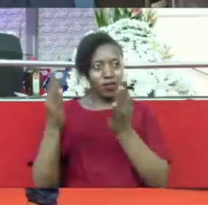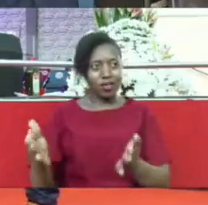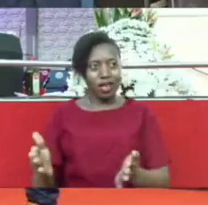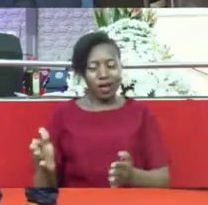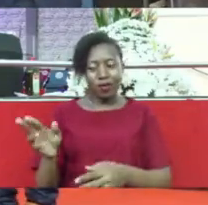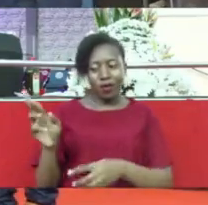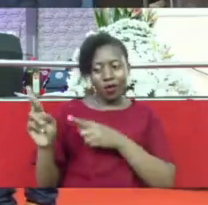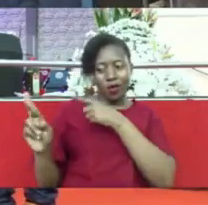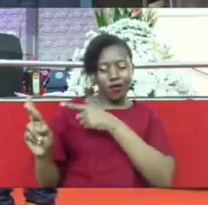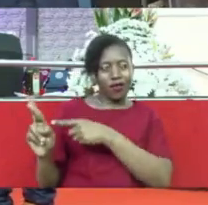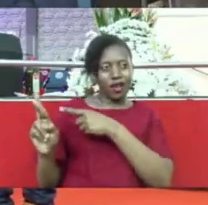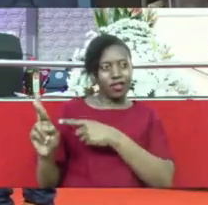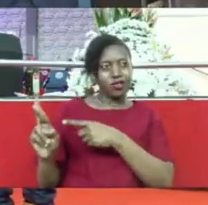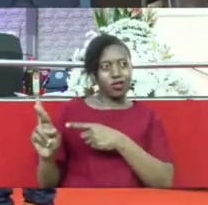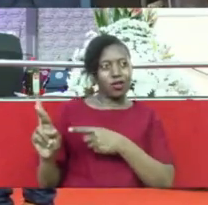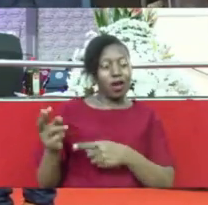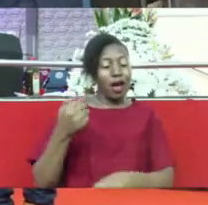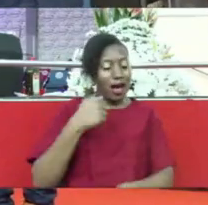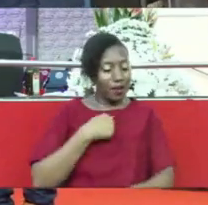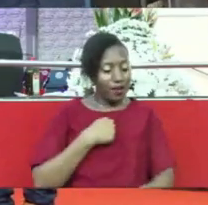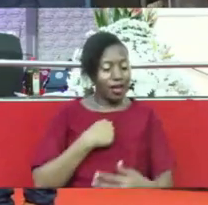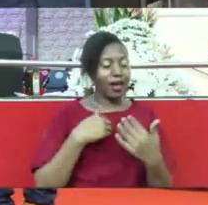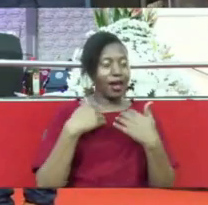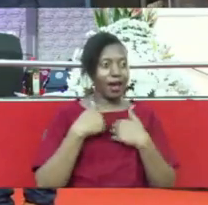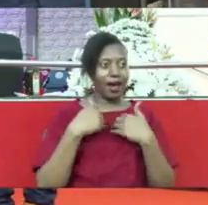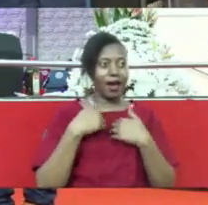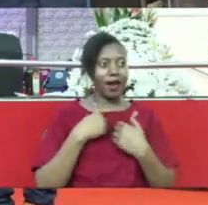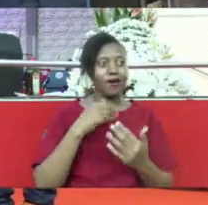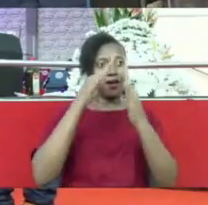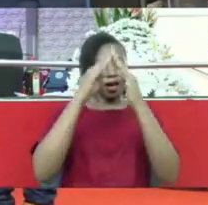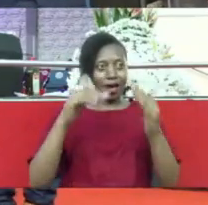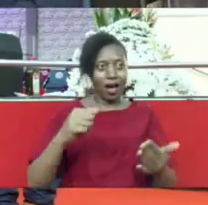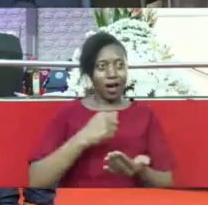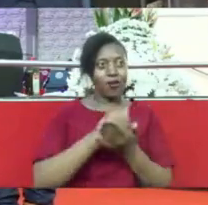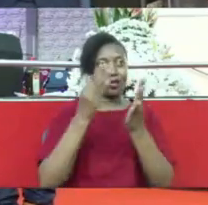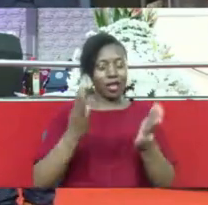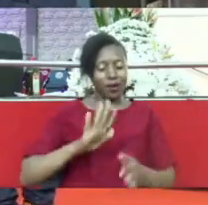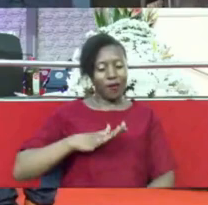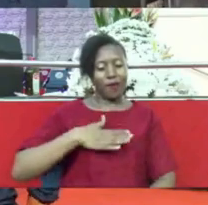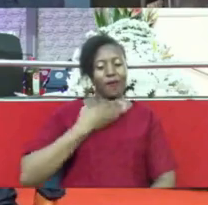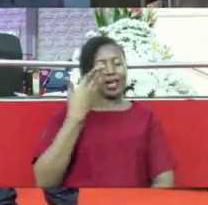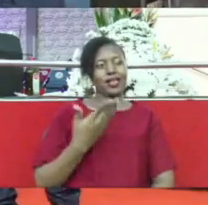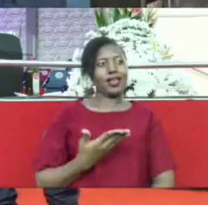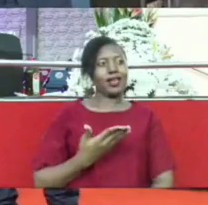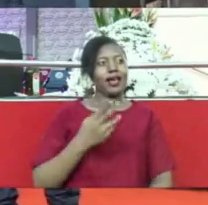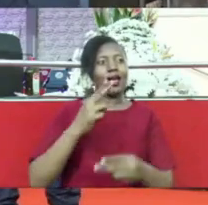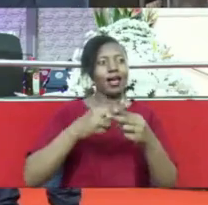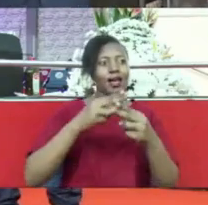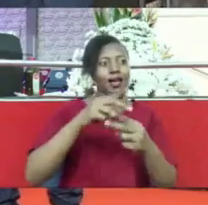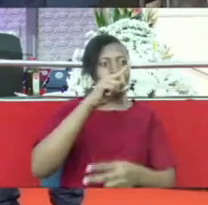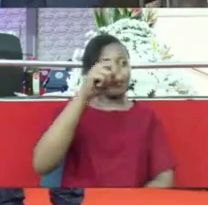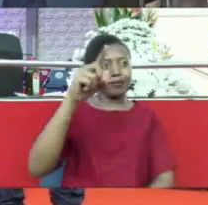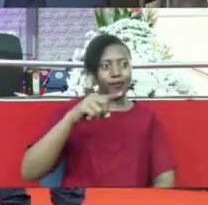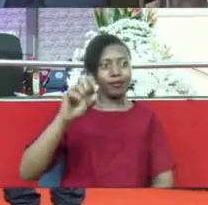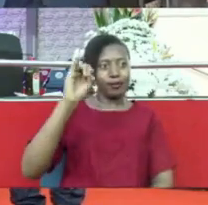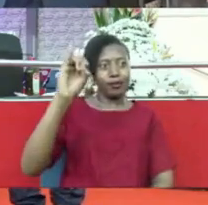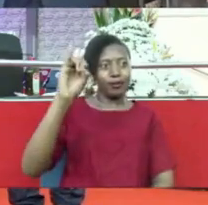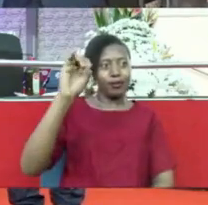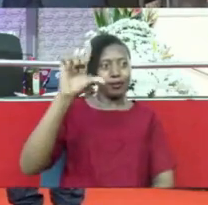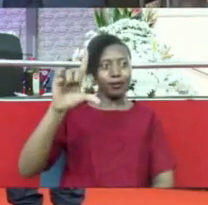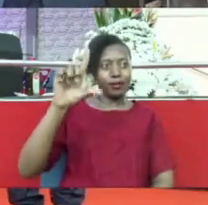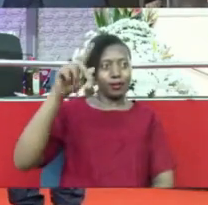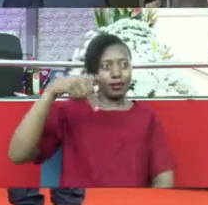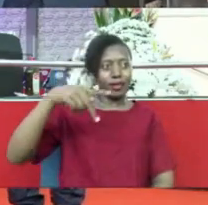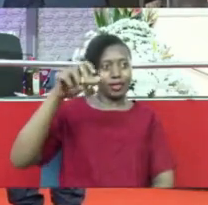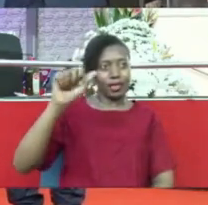na wangu hapa. You also have a housemaid. Pia mimi niko na kijakazi. Zilpa is there. Zilpa ko pale. Please